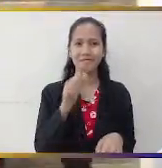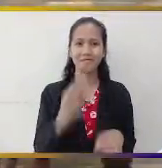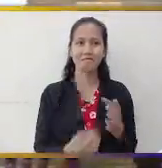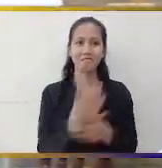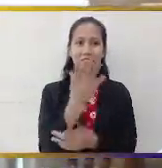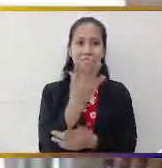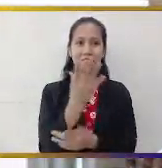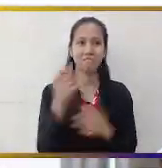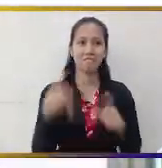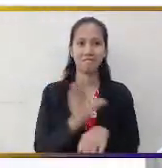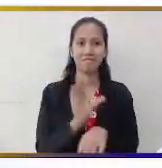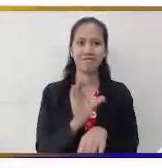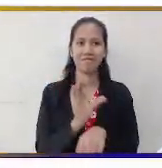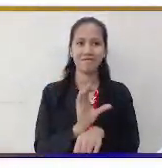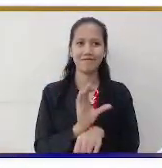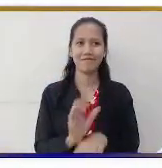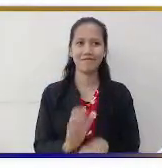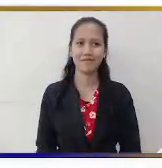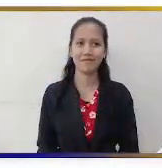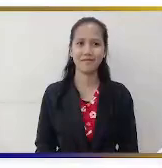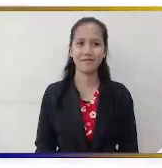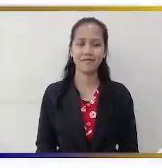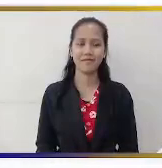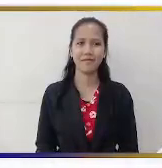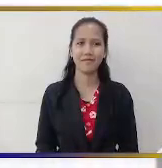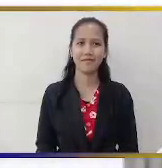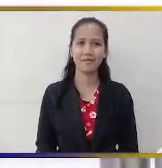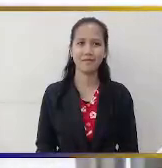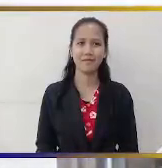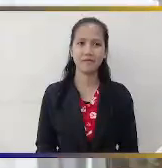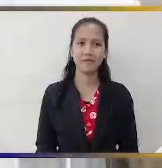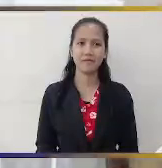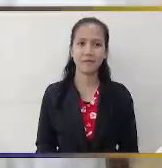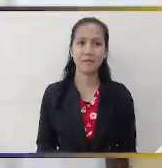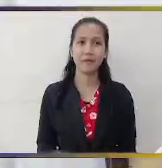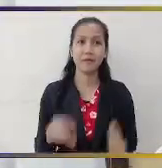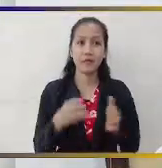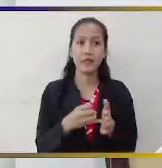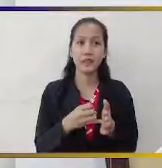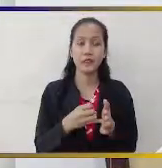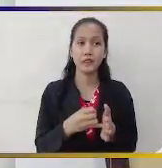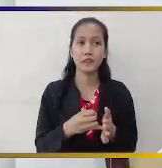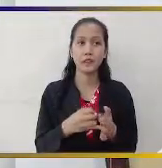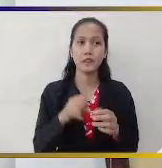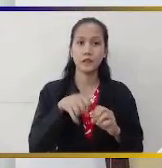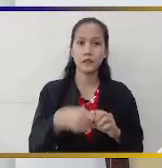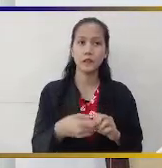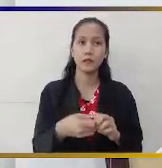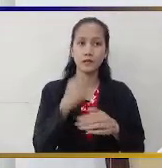Amen. Amen. It's so simple.